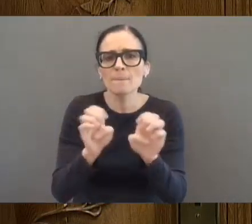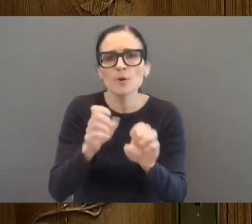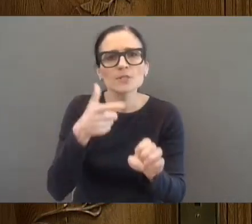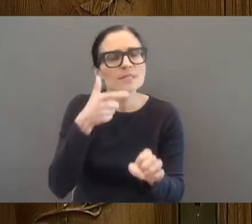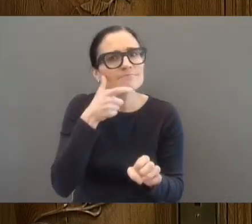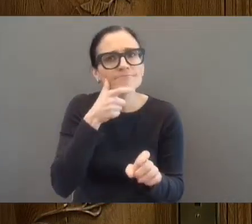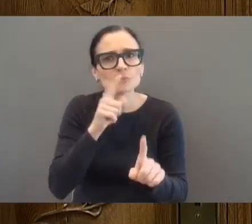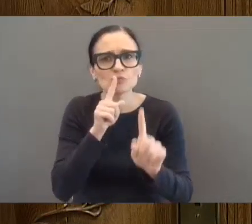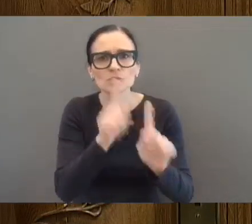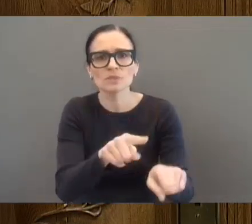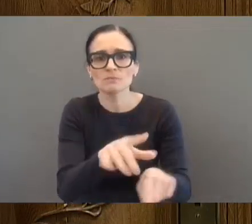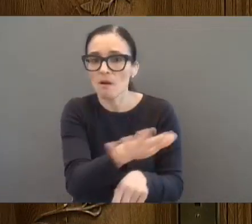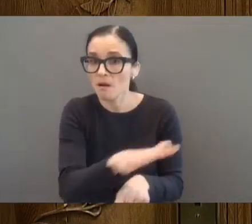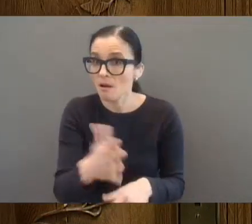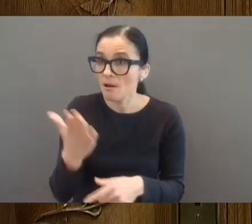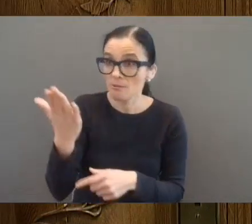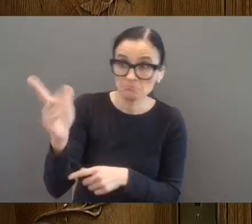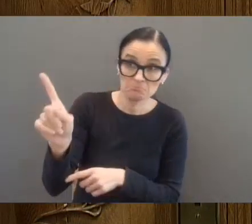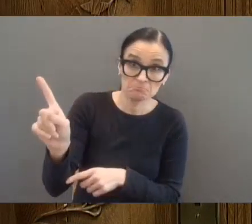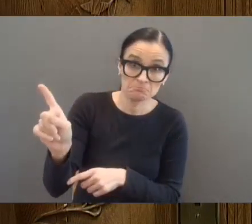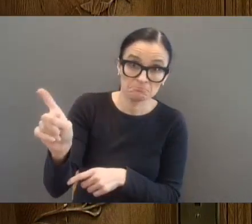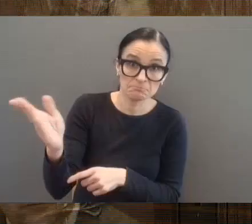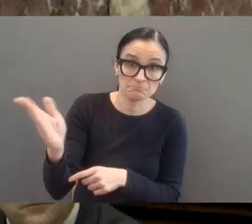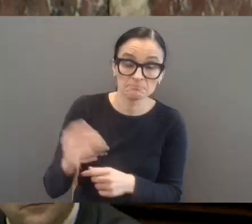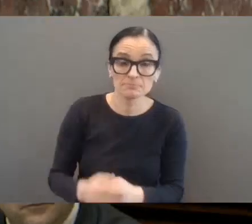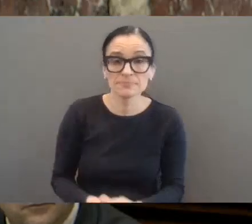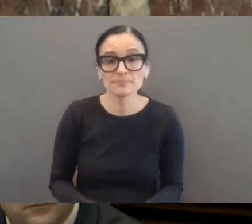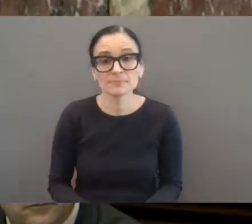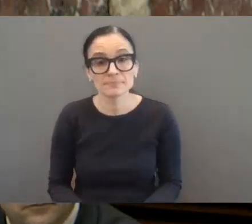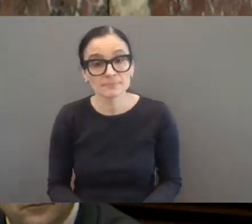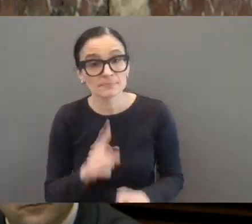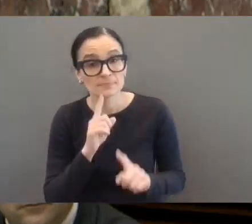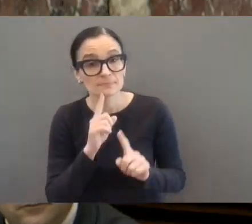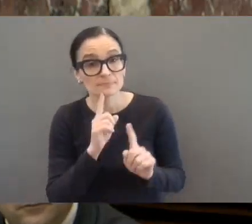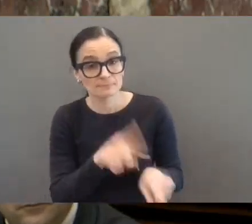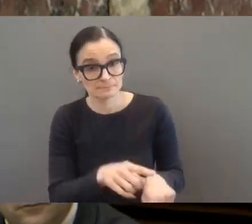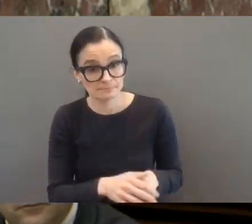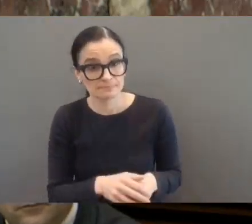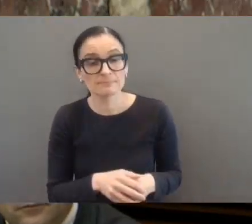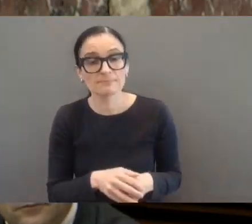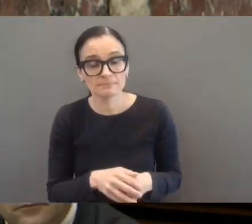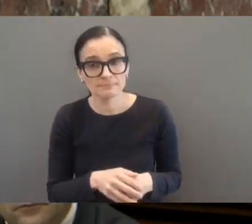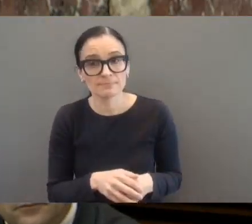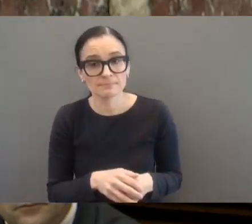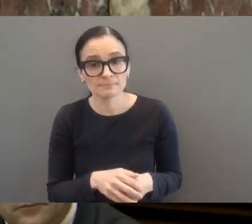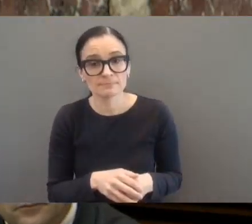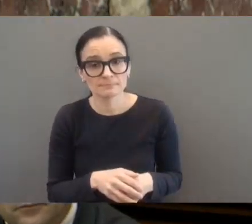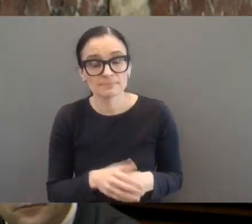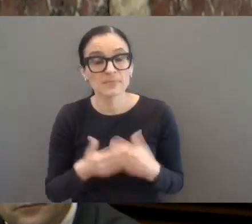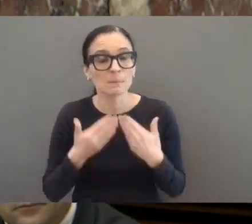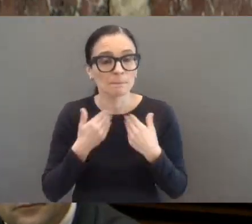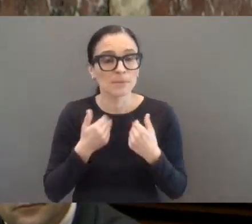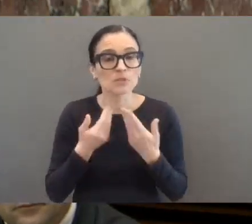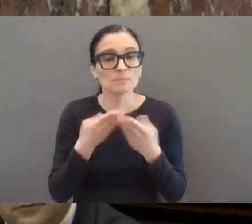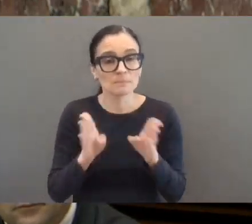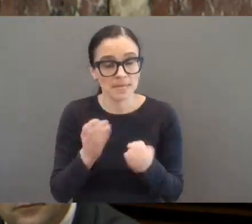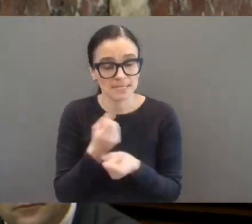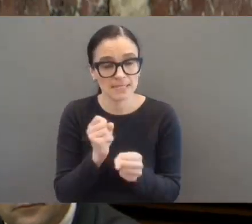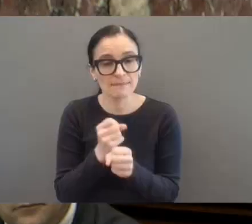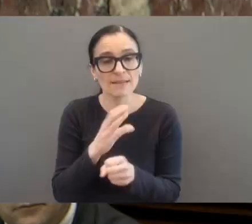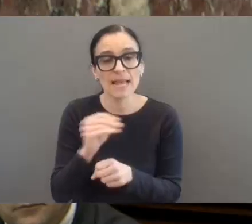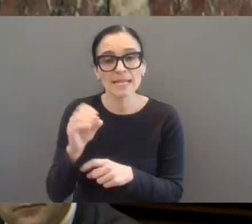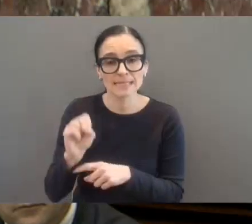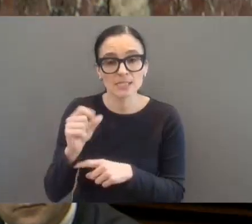Solicitor General and Minister of Public Safety. Thank you, Mr. Speaker, and thank you to the member opposite for the question.